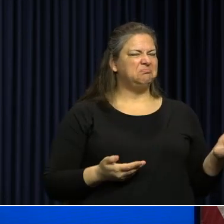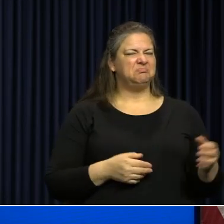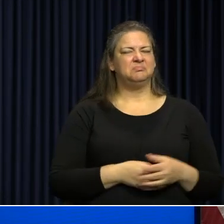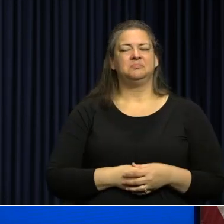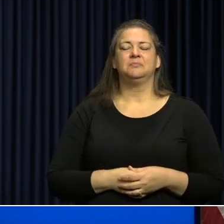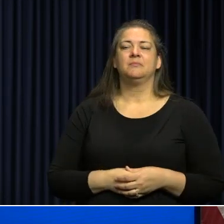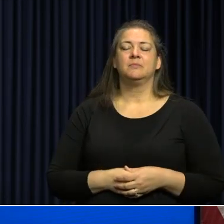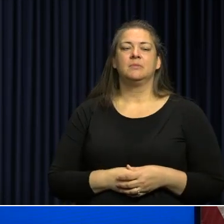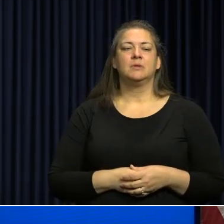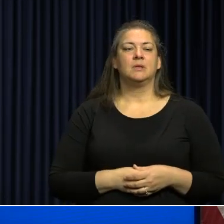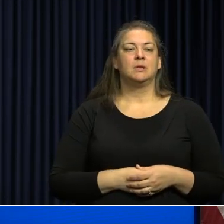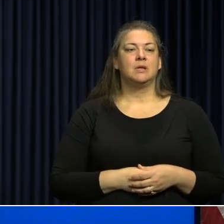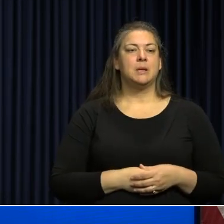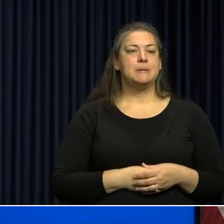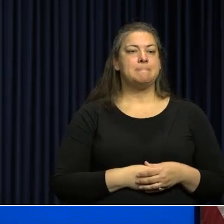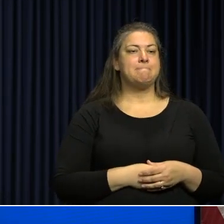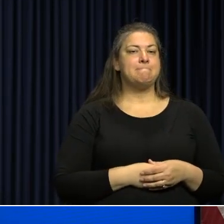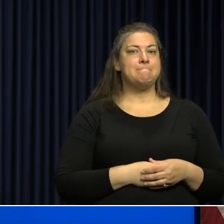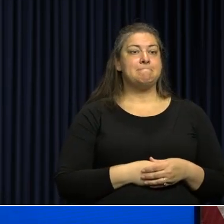right. On